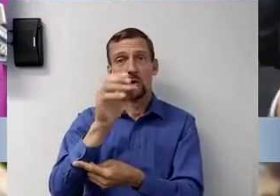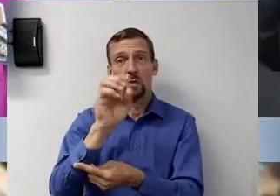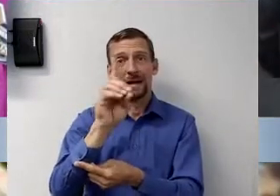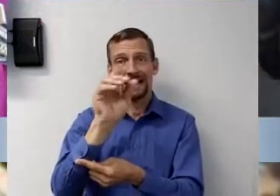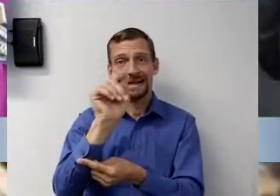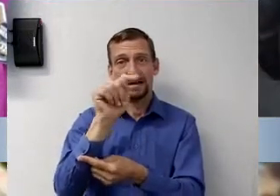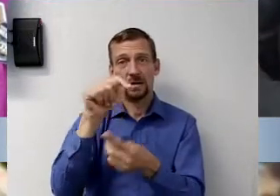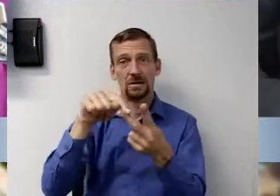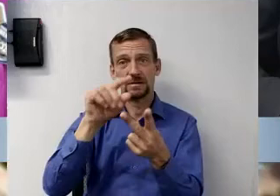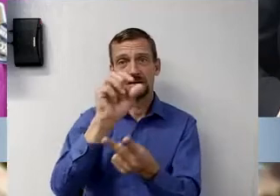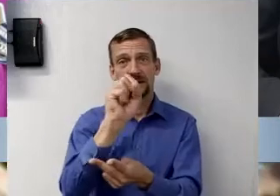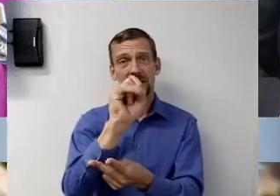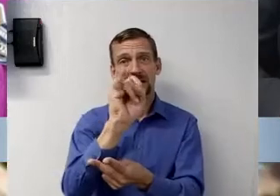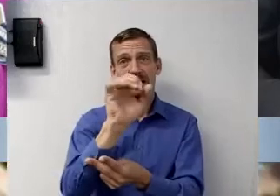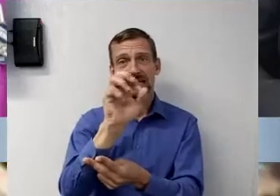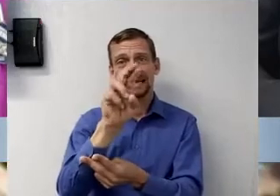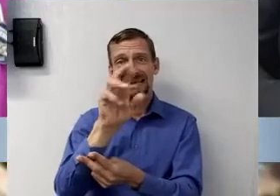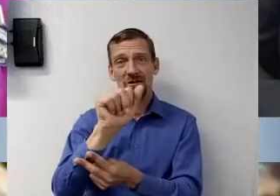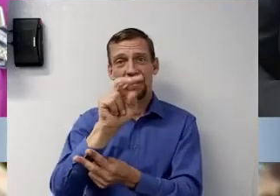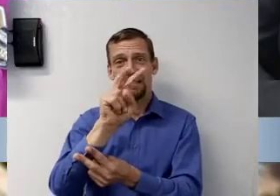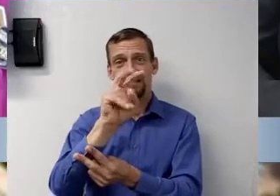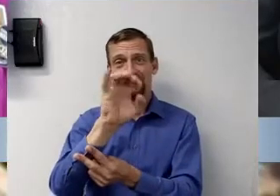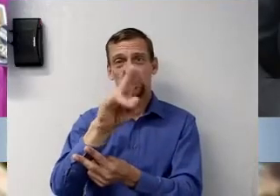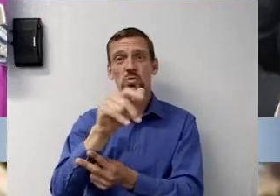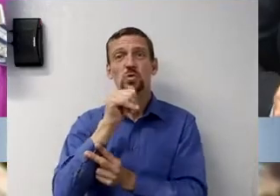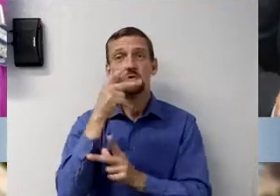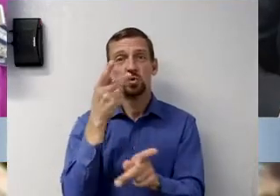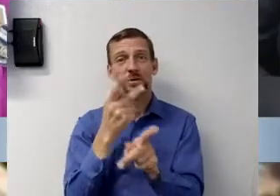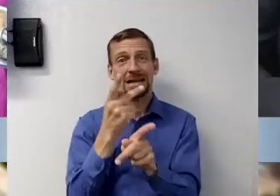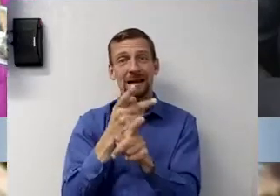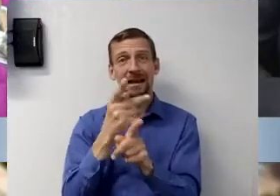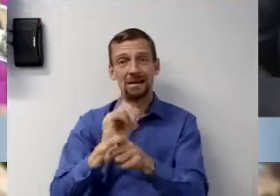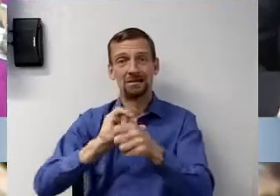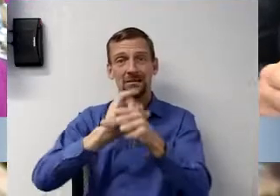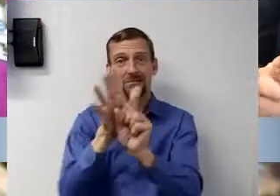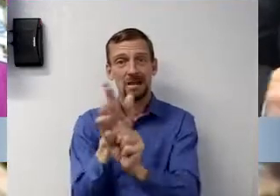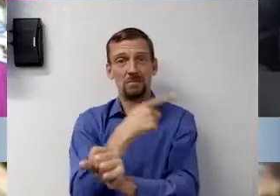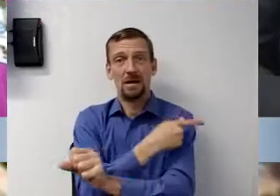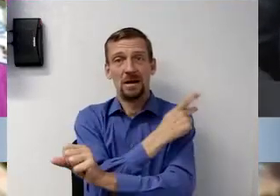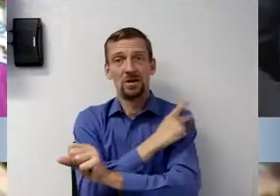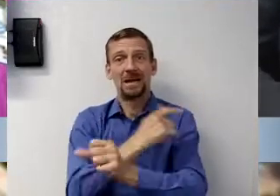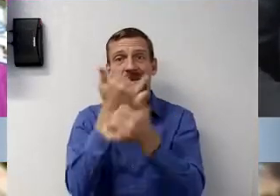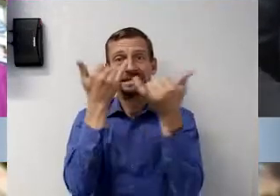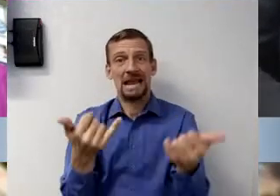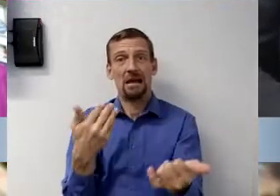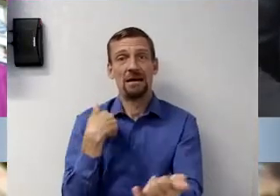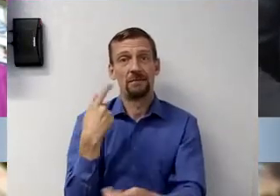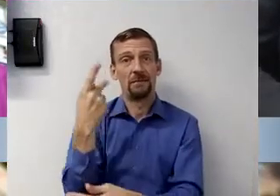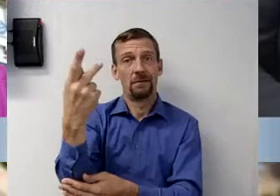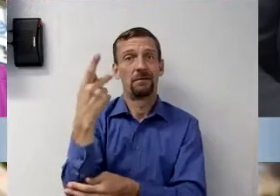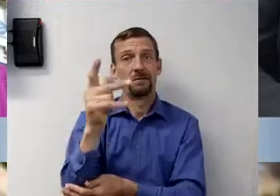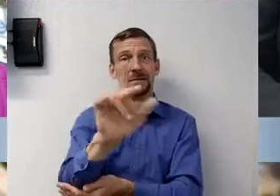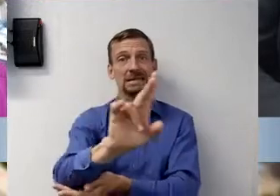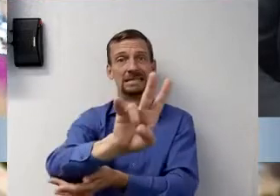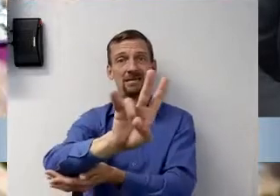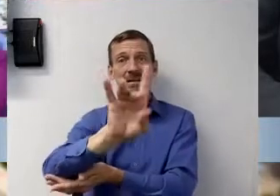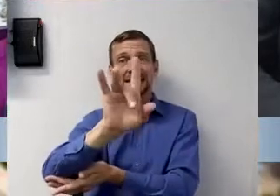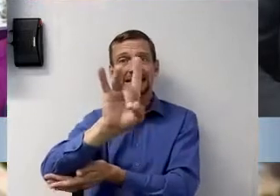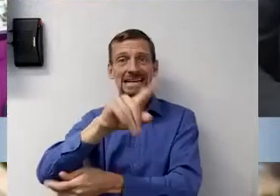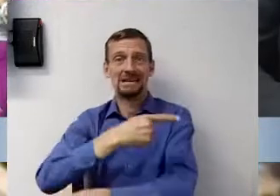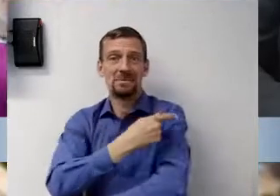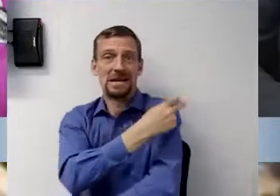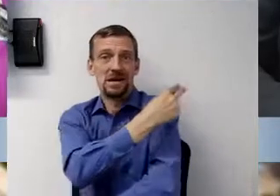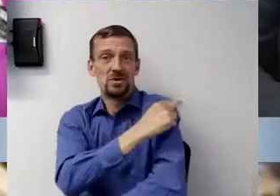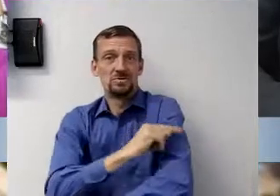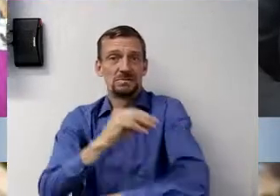actually taking care of COVID positive patients. There are 78 patients that are hospitalized between the two hospitals, 10 of them